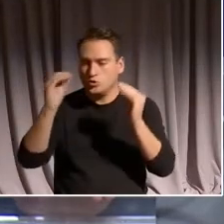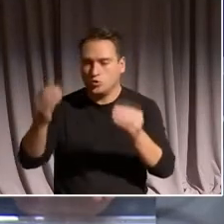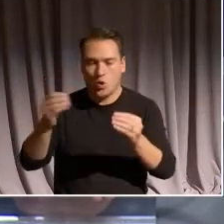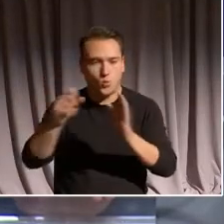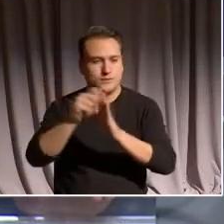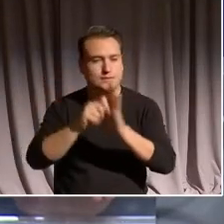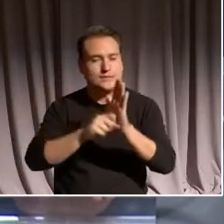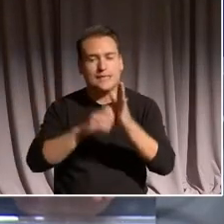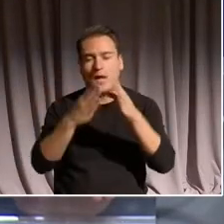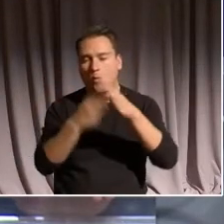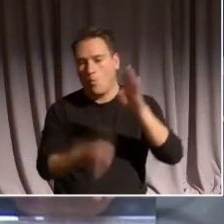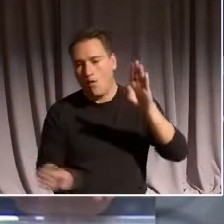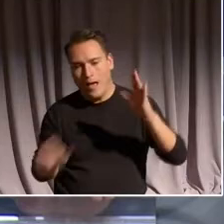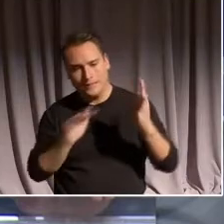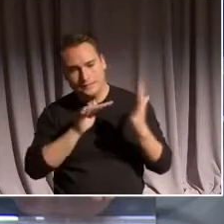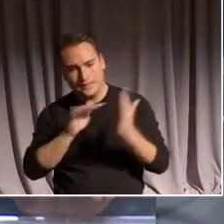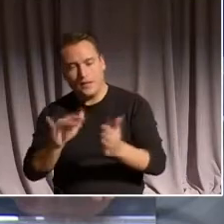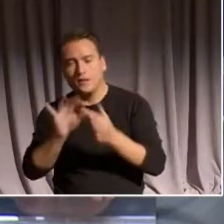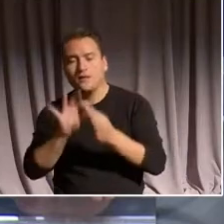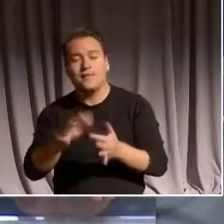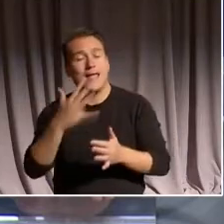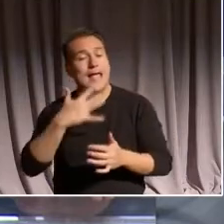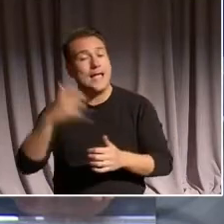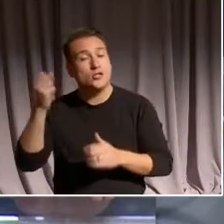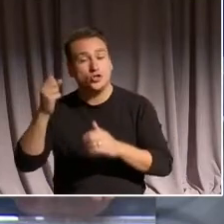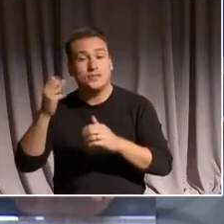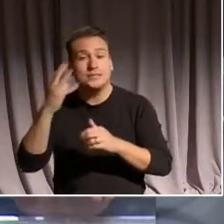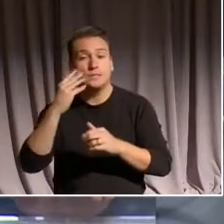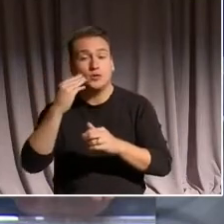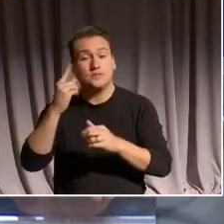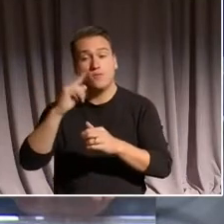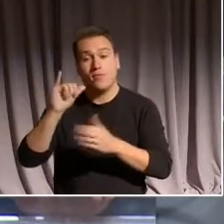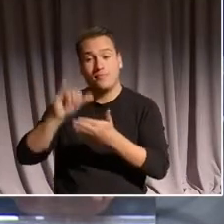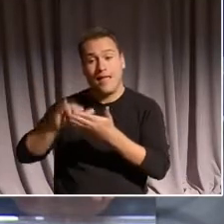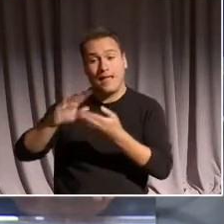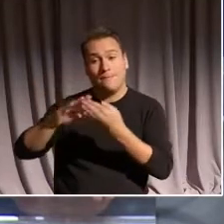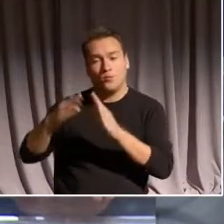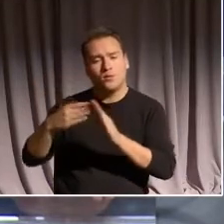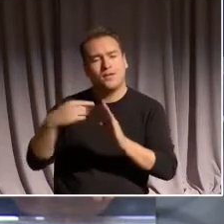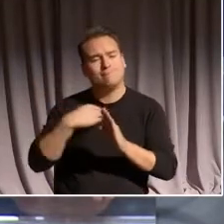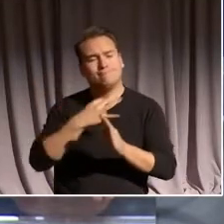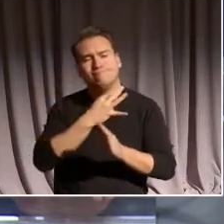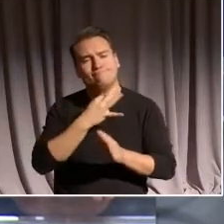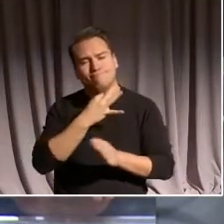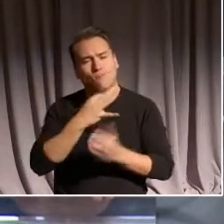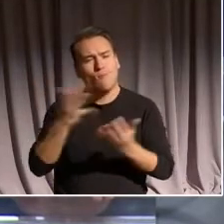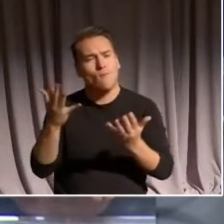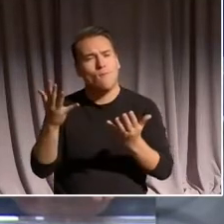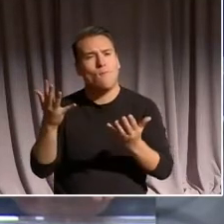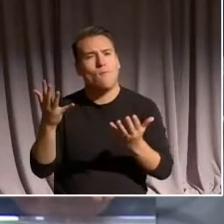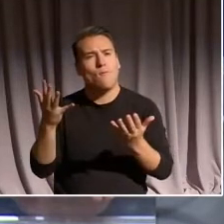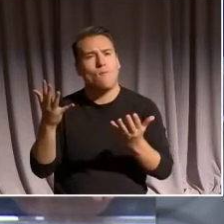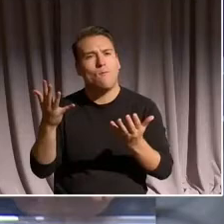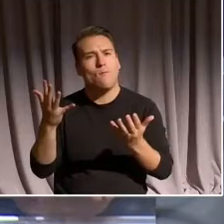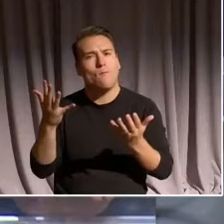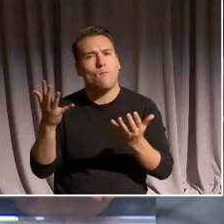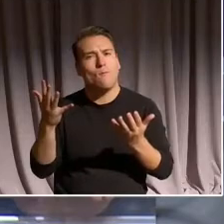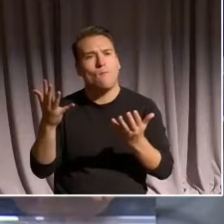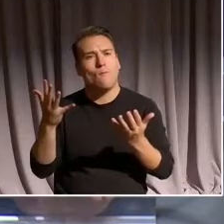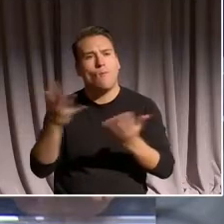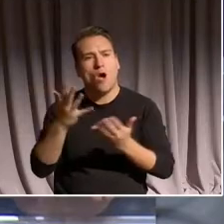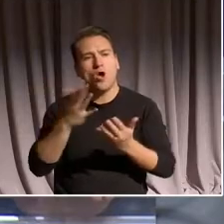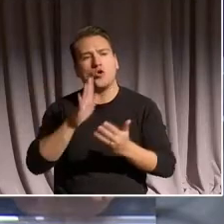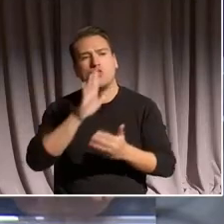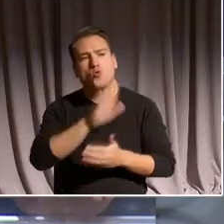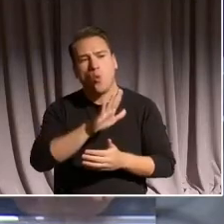in California of the aging experience of that community, and I'm just curious to hear whether or not that would be something that the California Department